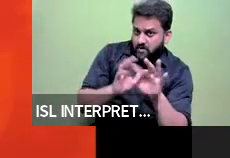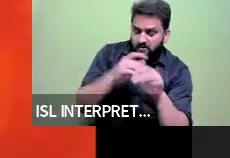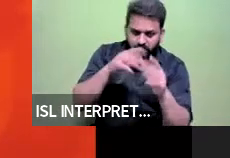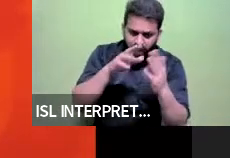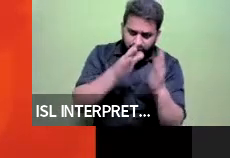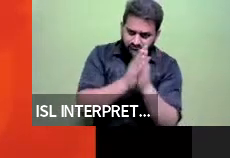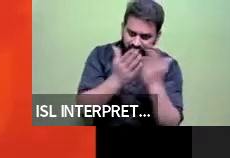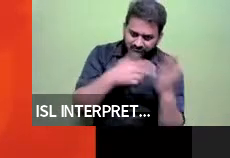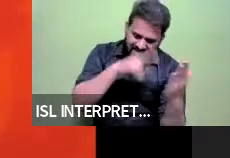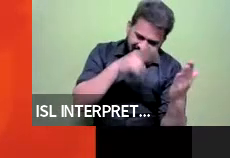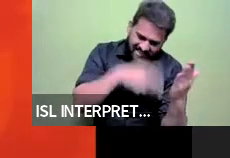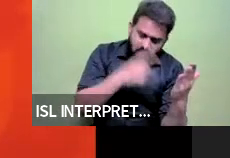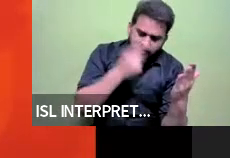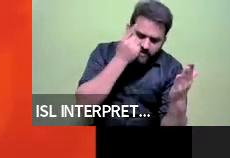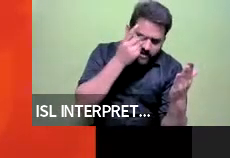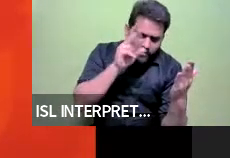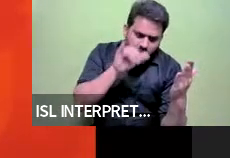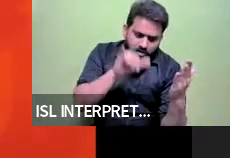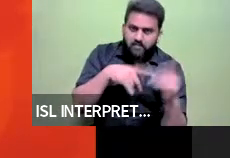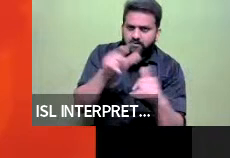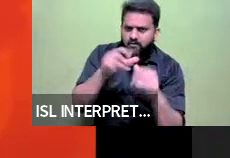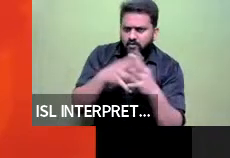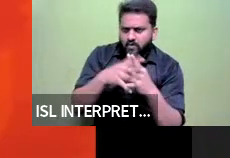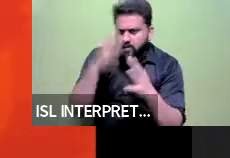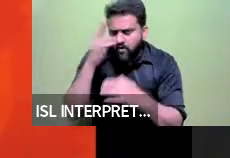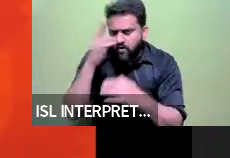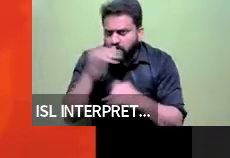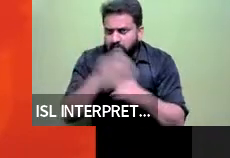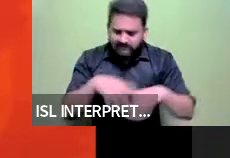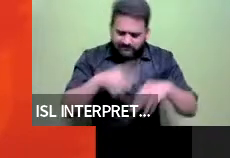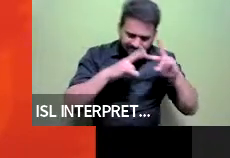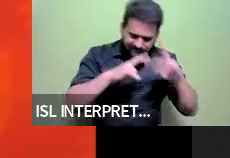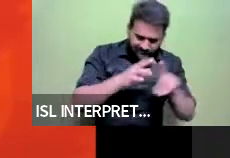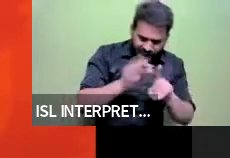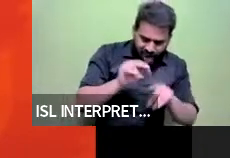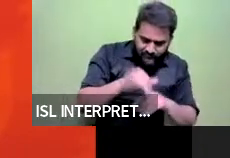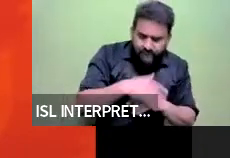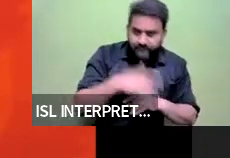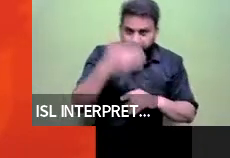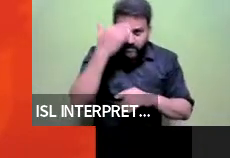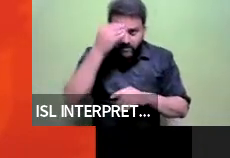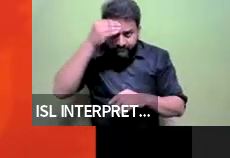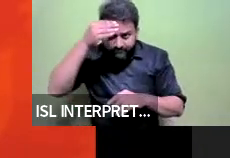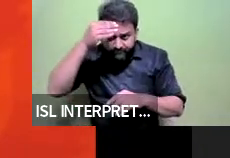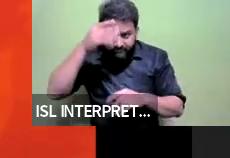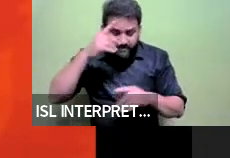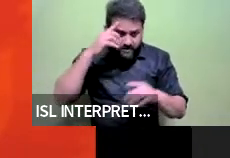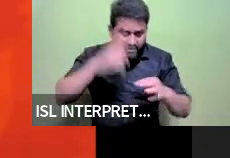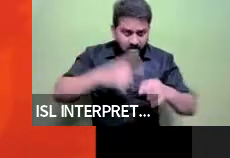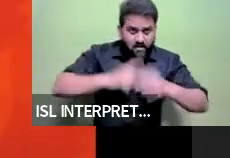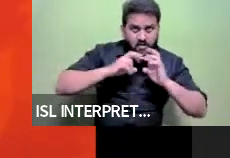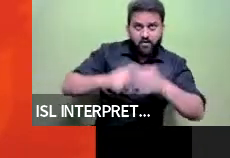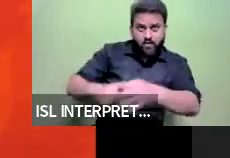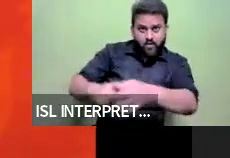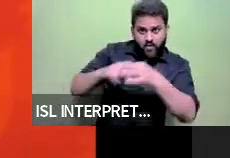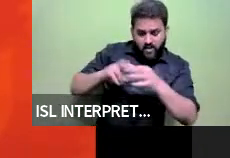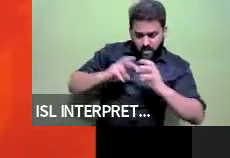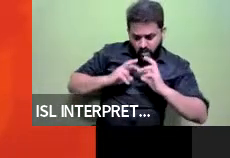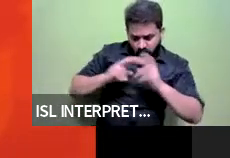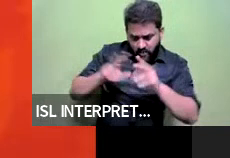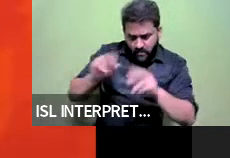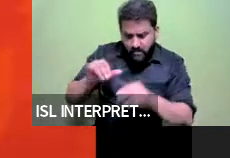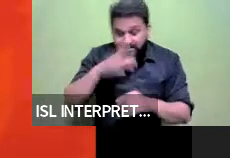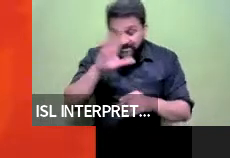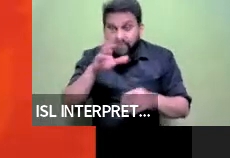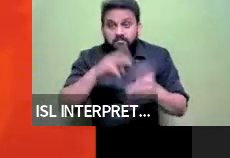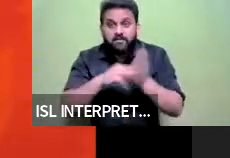the case, understood the law, how far you have done the research, and what is your ability to answer the question. So I say the